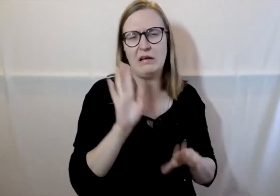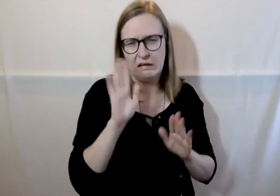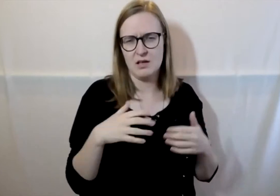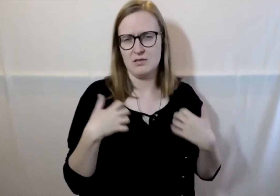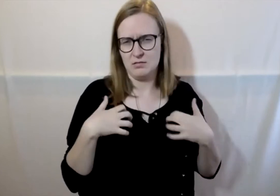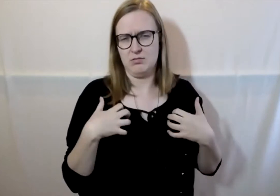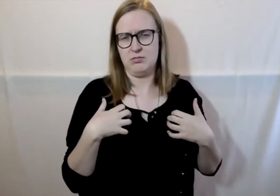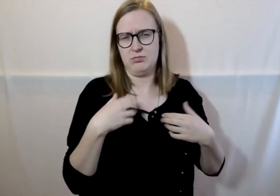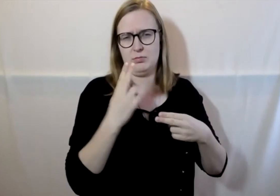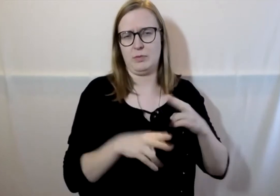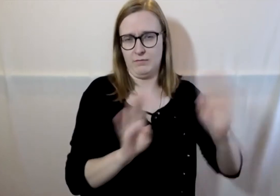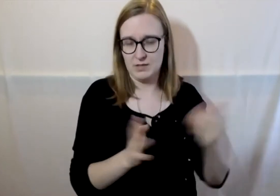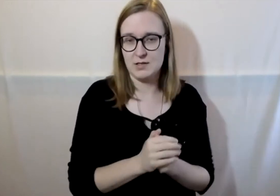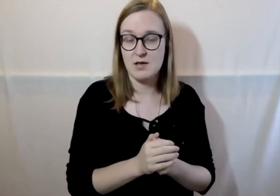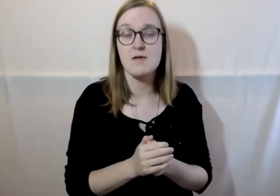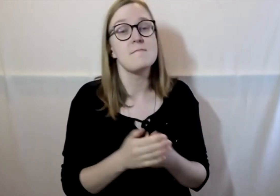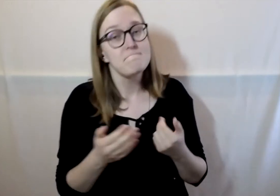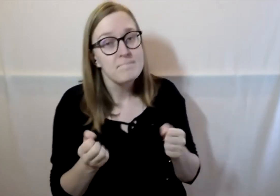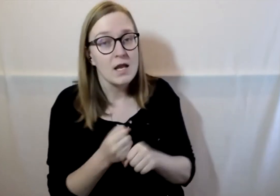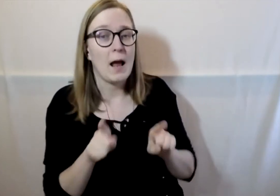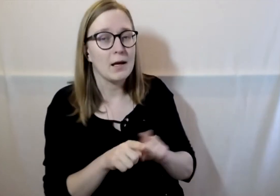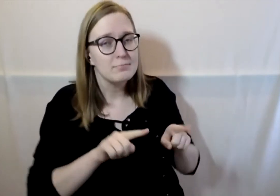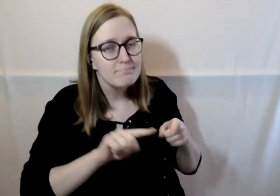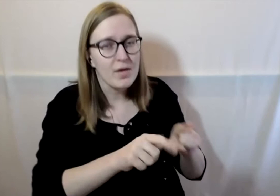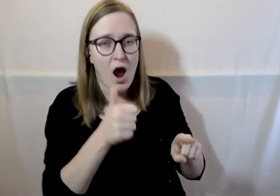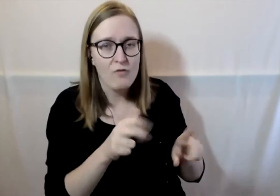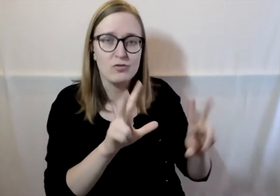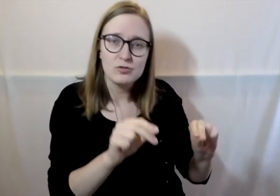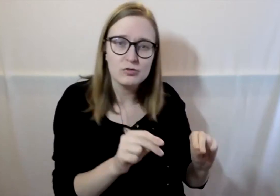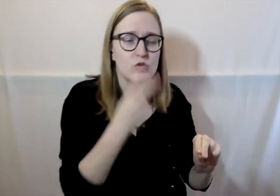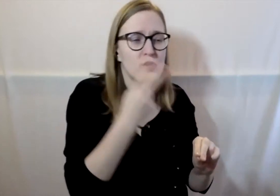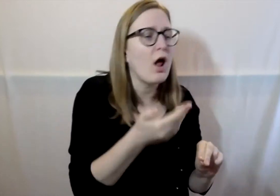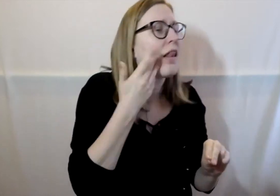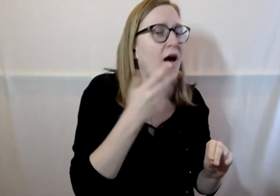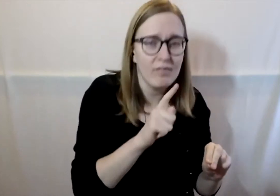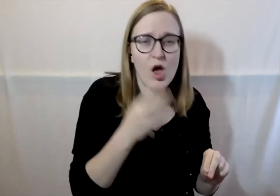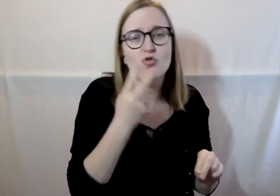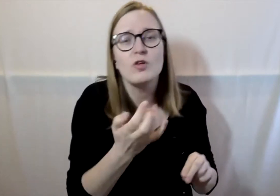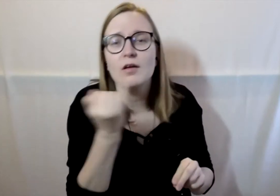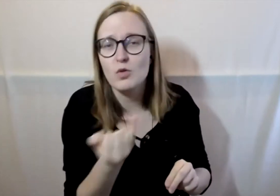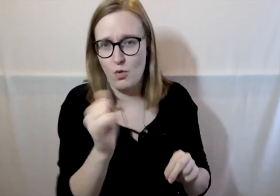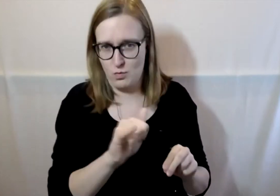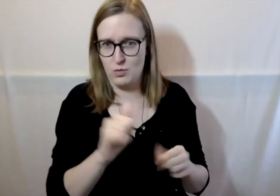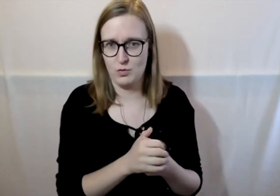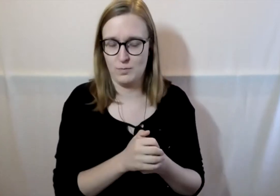autonomy. And the fourth question about about